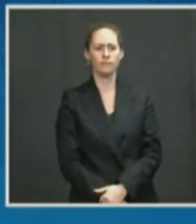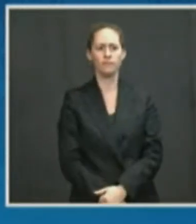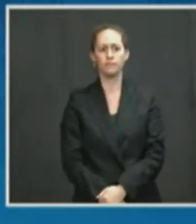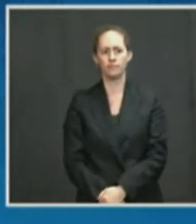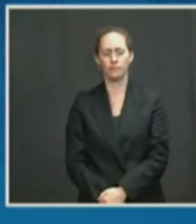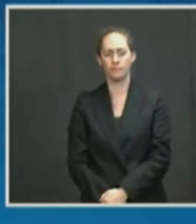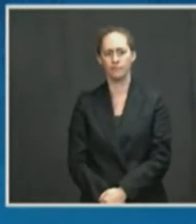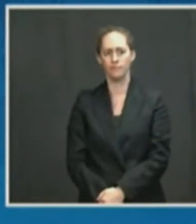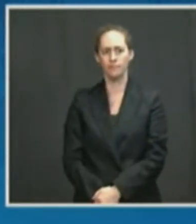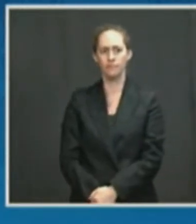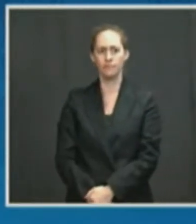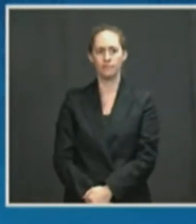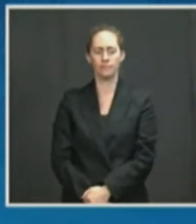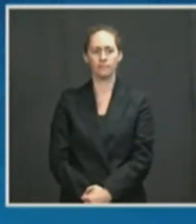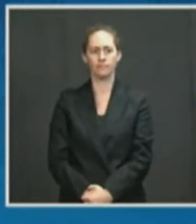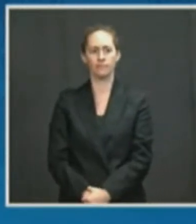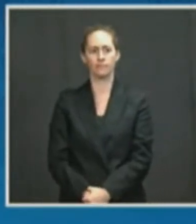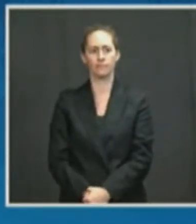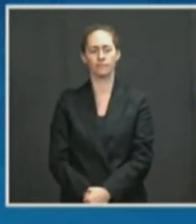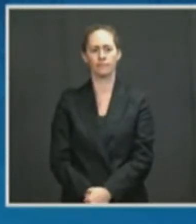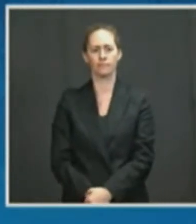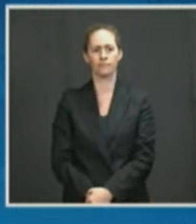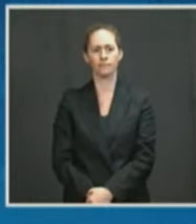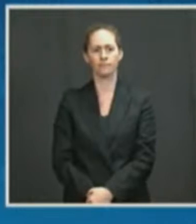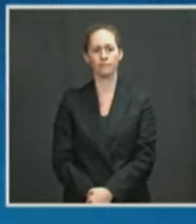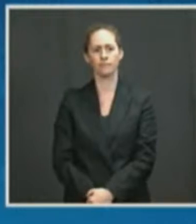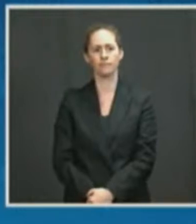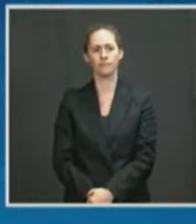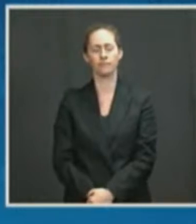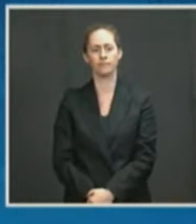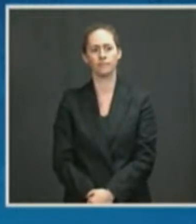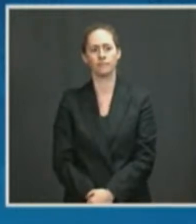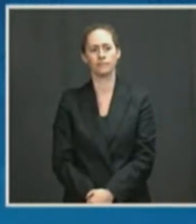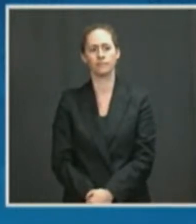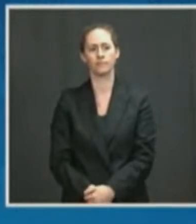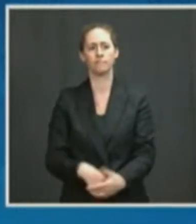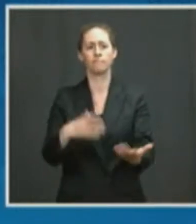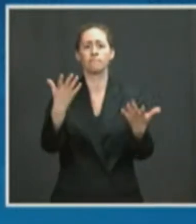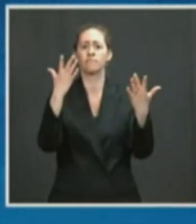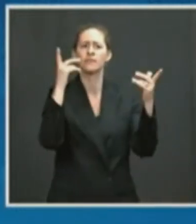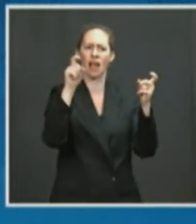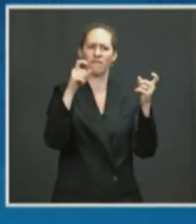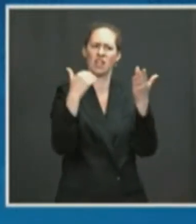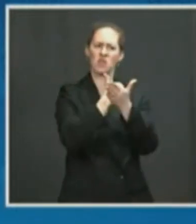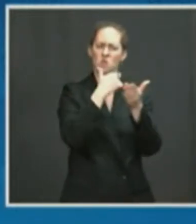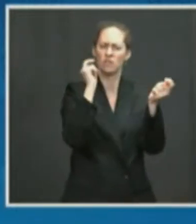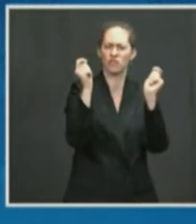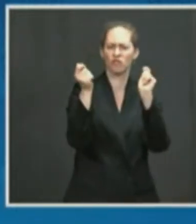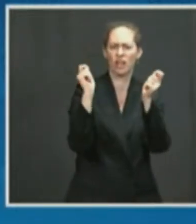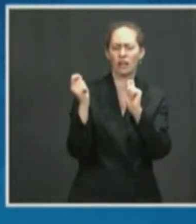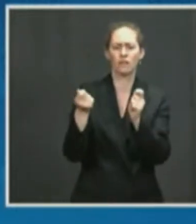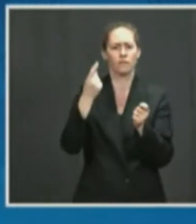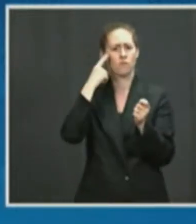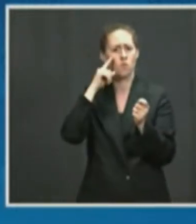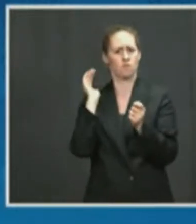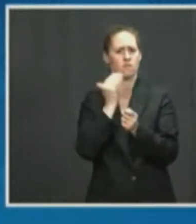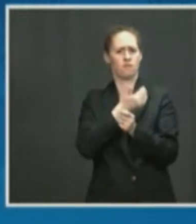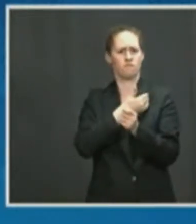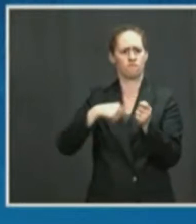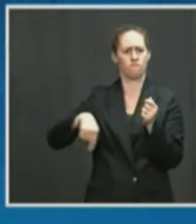for migration to become orderly migration through H-2A visas and